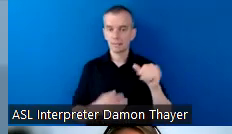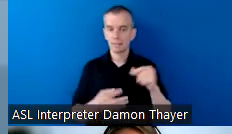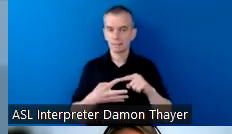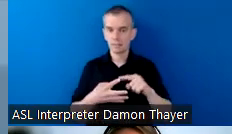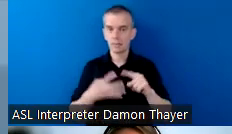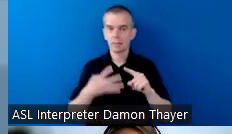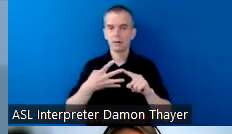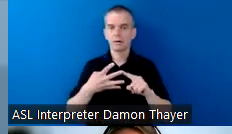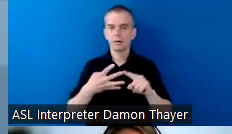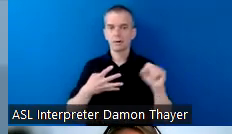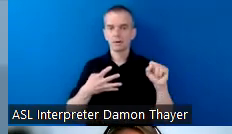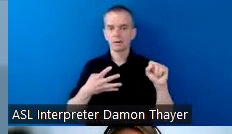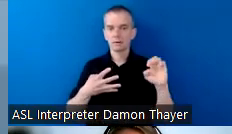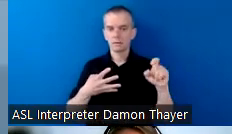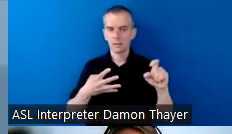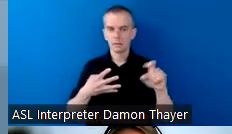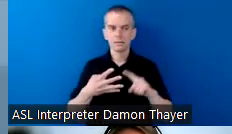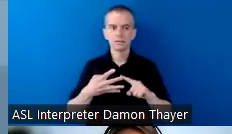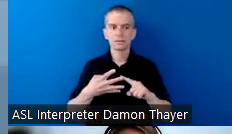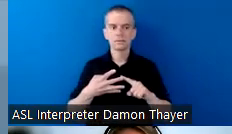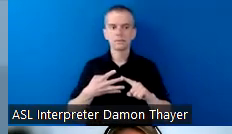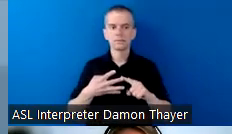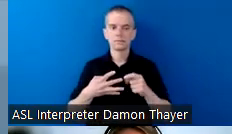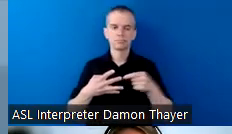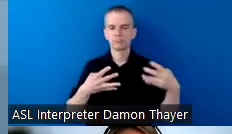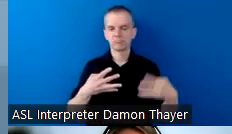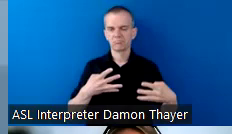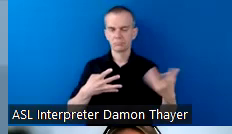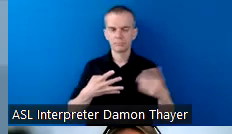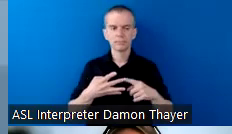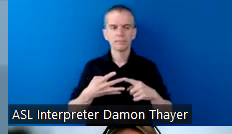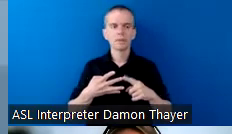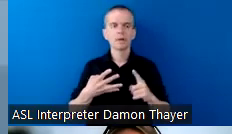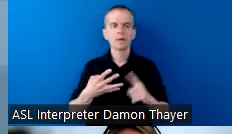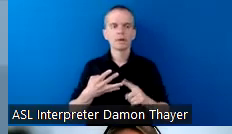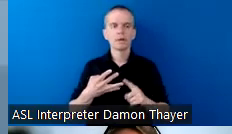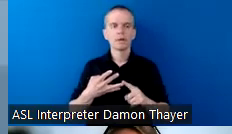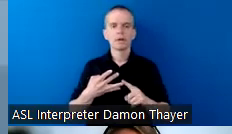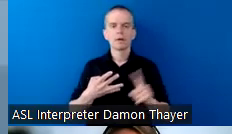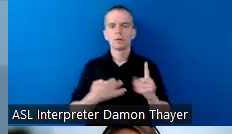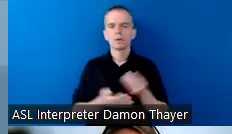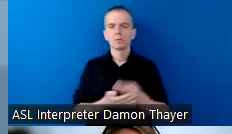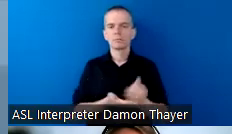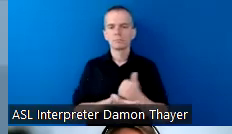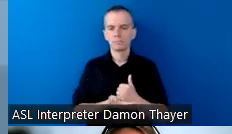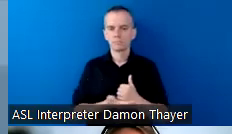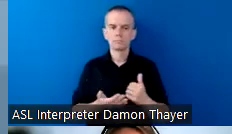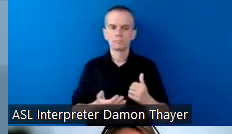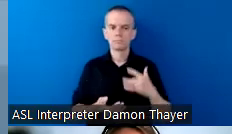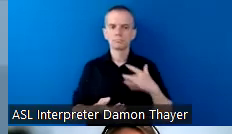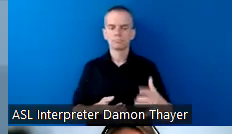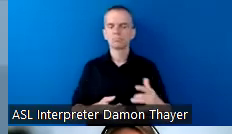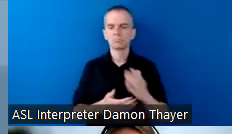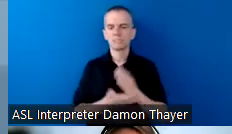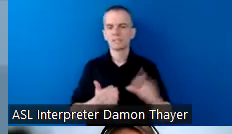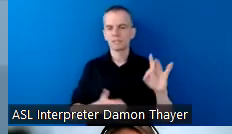sex, and subcategories that fall under that, and source of income, most frequently housing choice vouchers or other